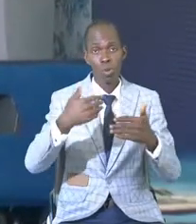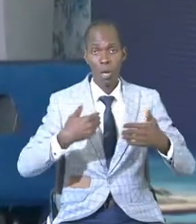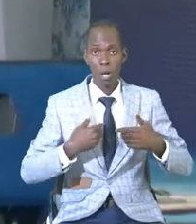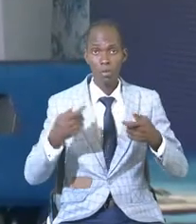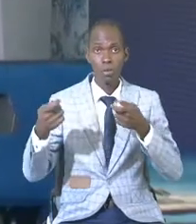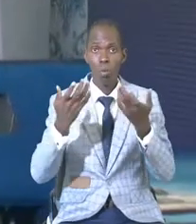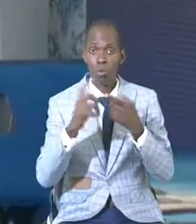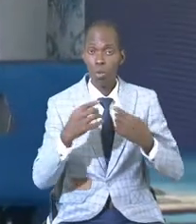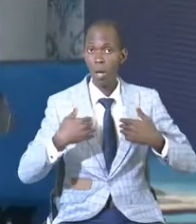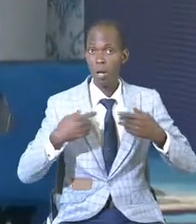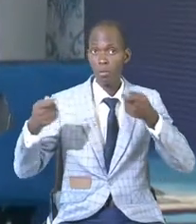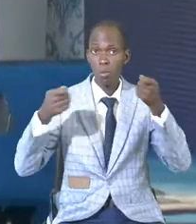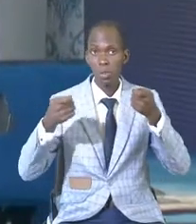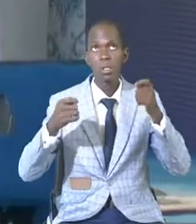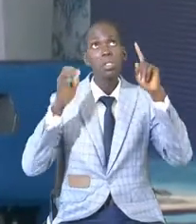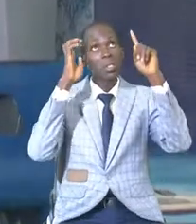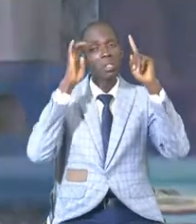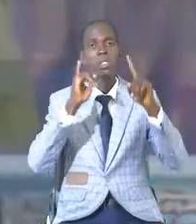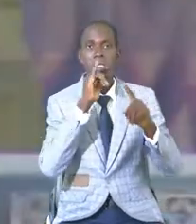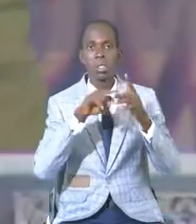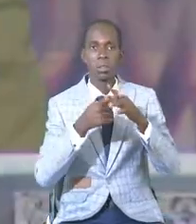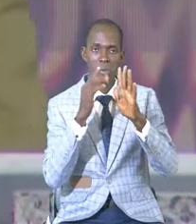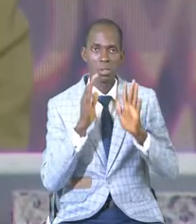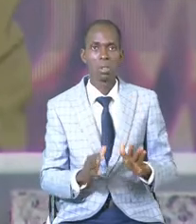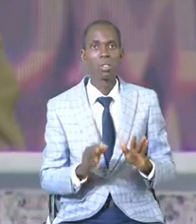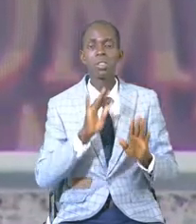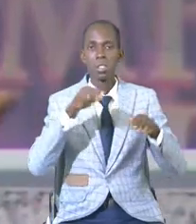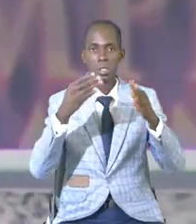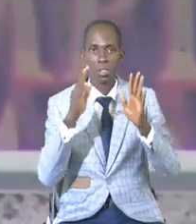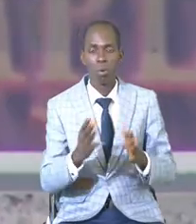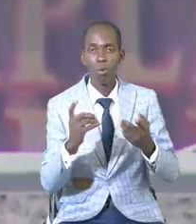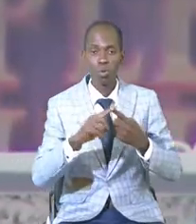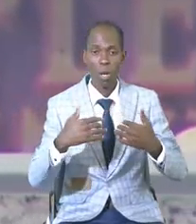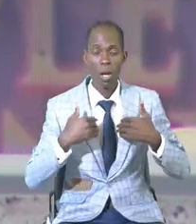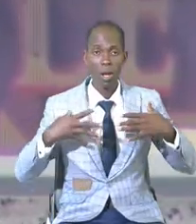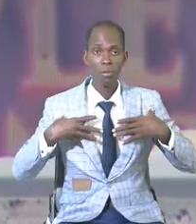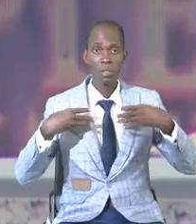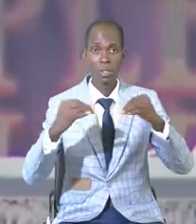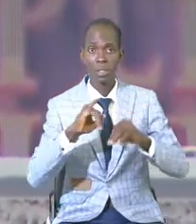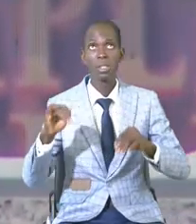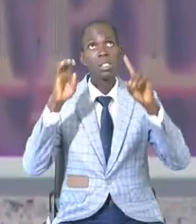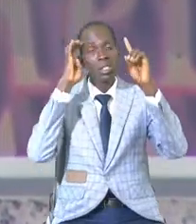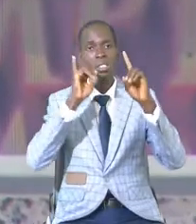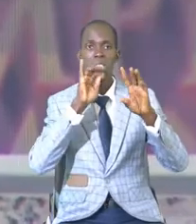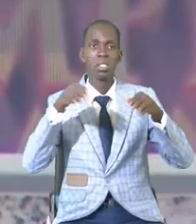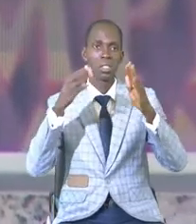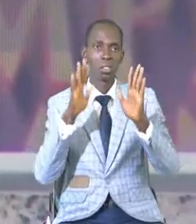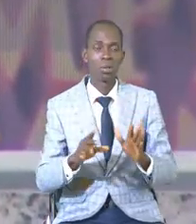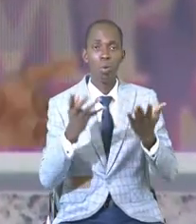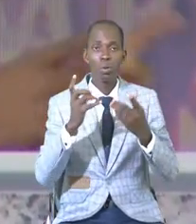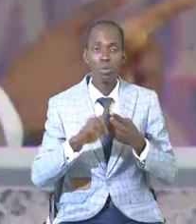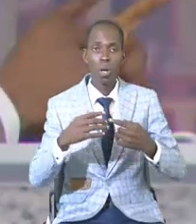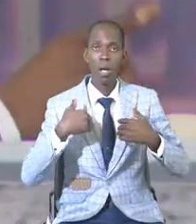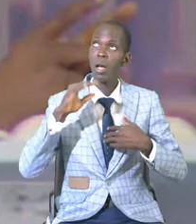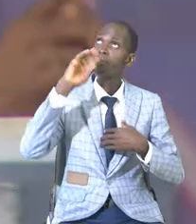have power is the source. I want to have healing is the source. I want to have the grace of God